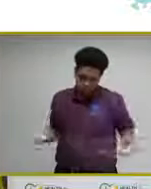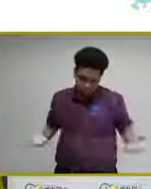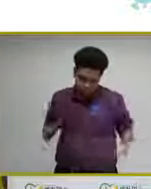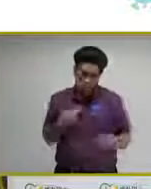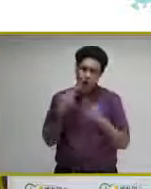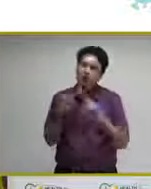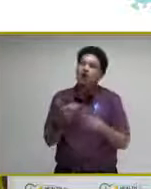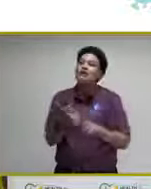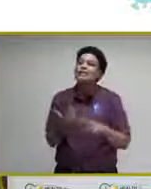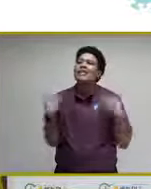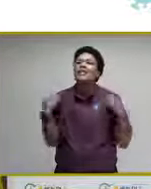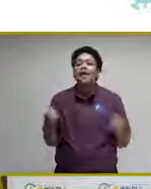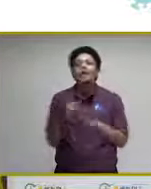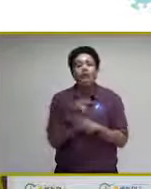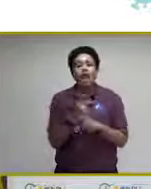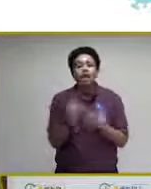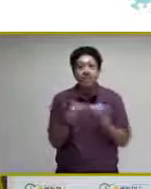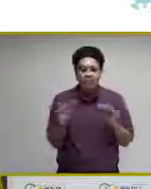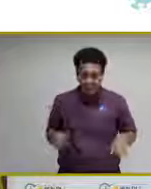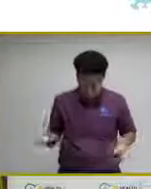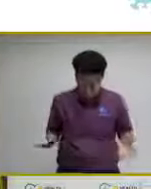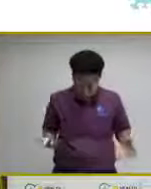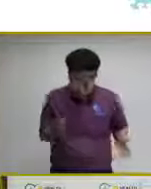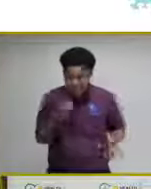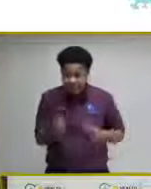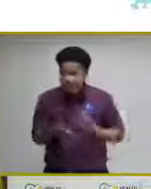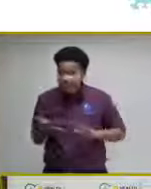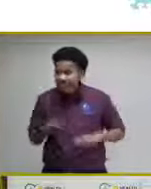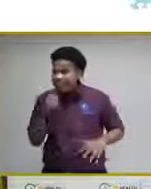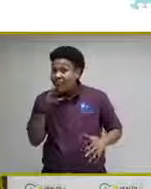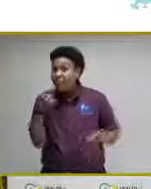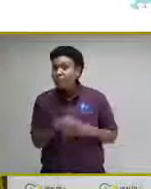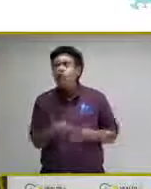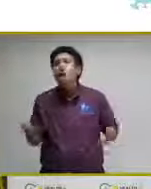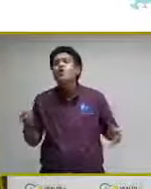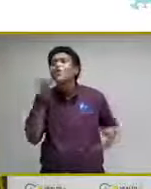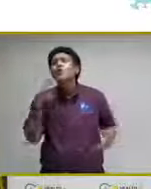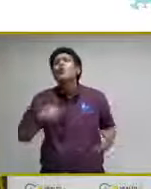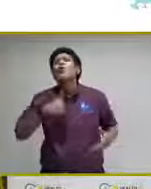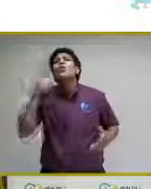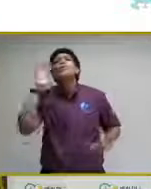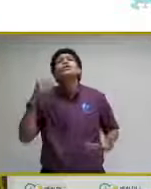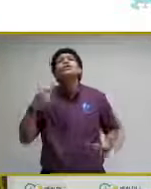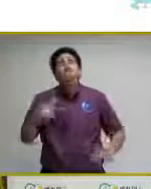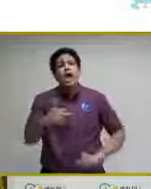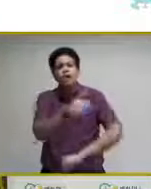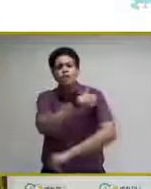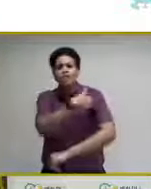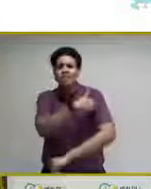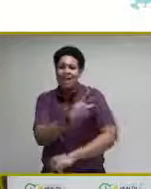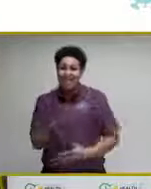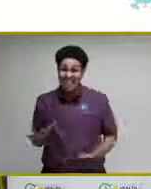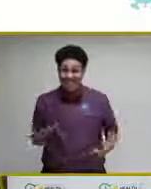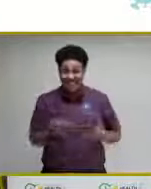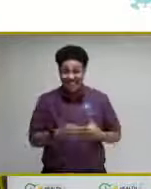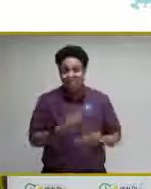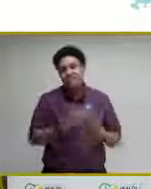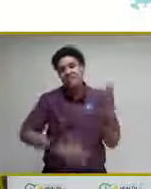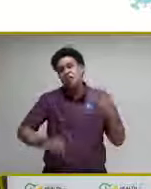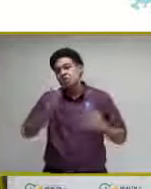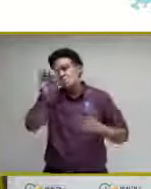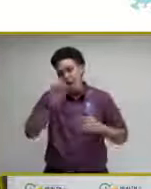call the healthcare system and are part of who we will try to vaccinate in phase